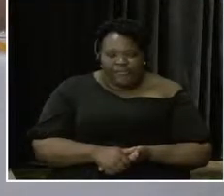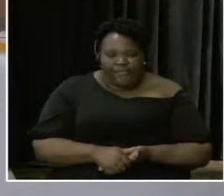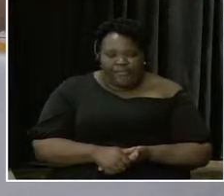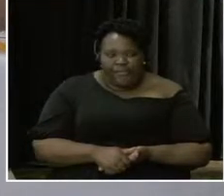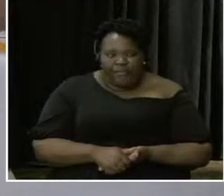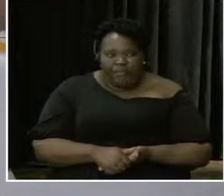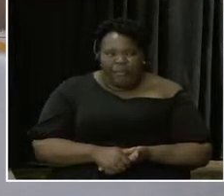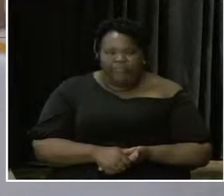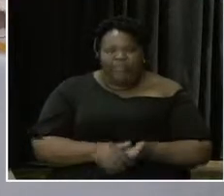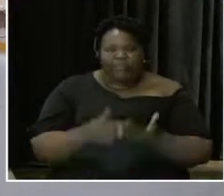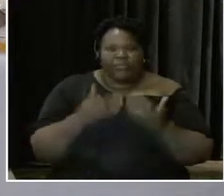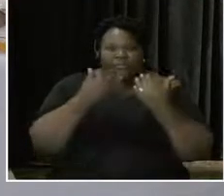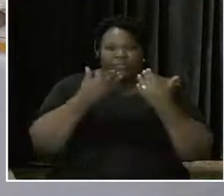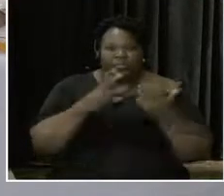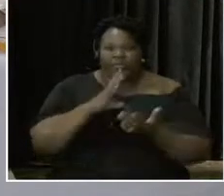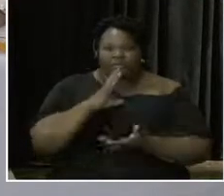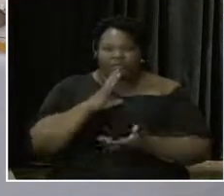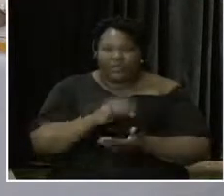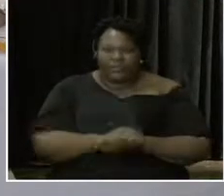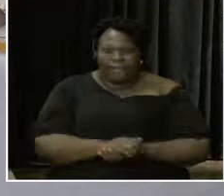Thank you, Madam Speaker.